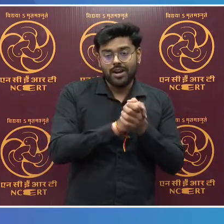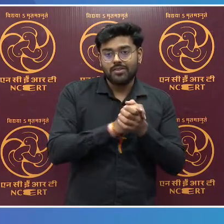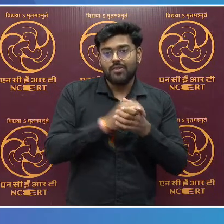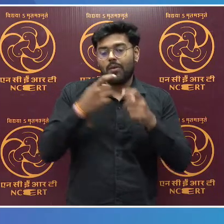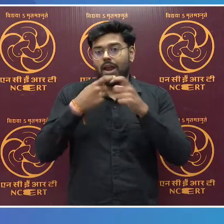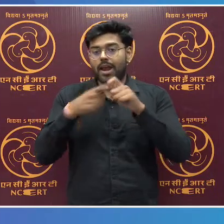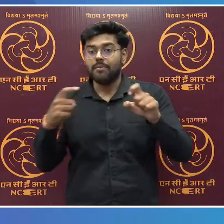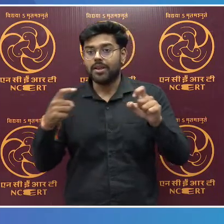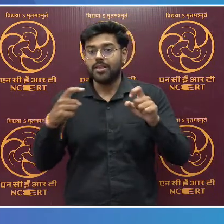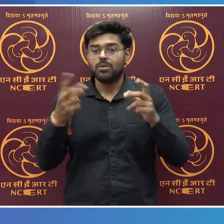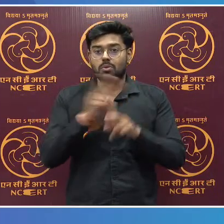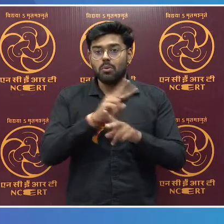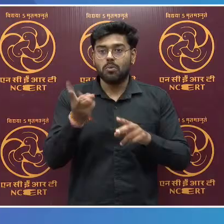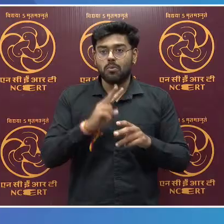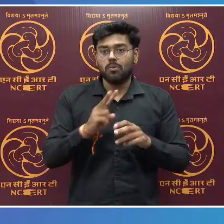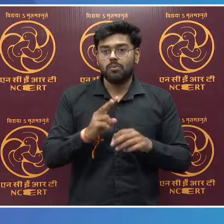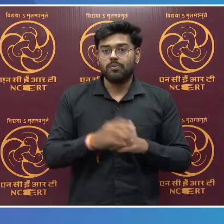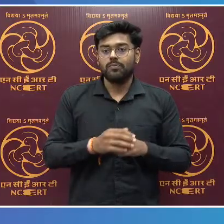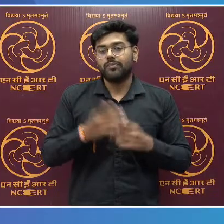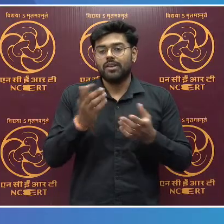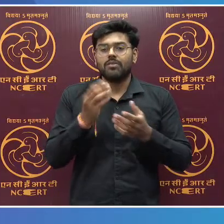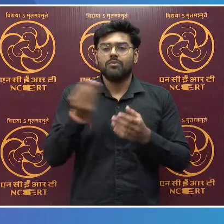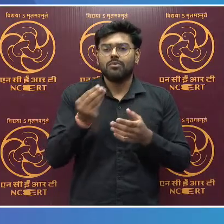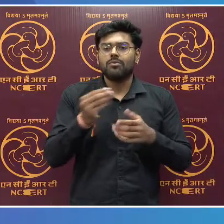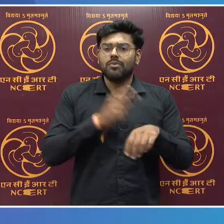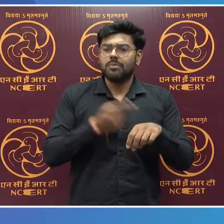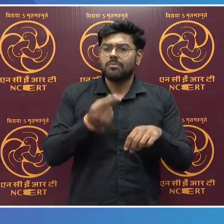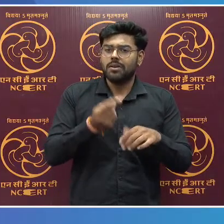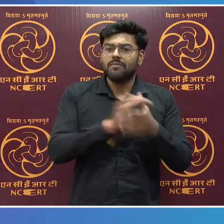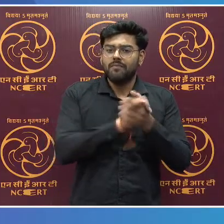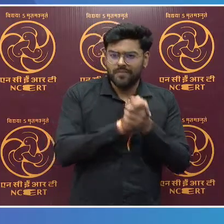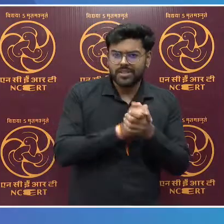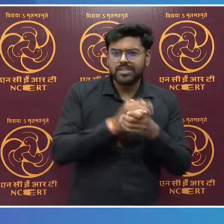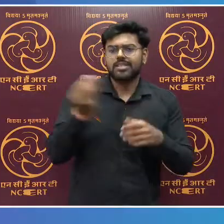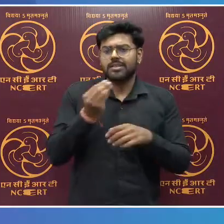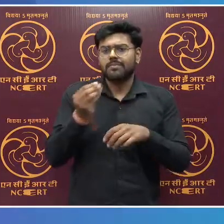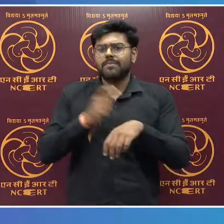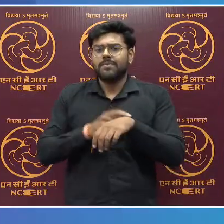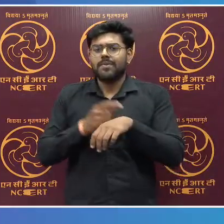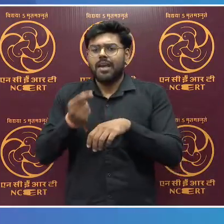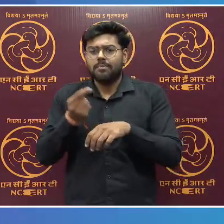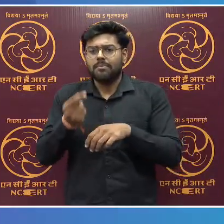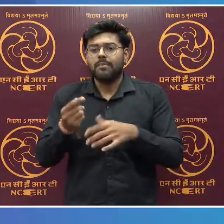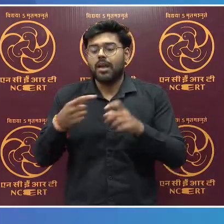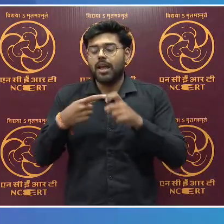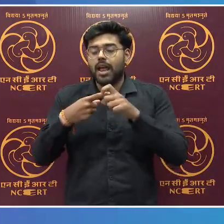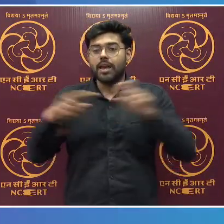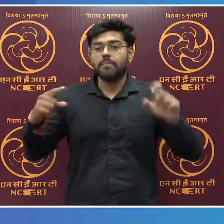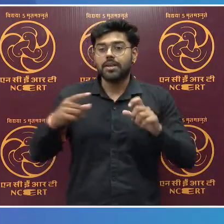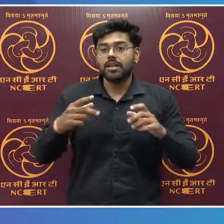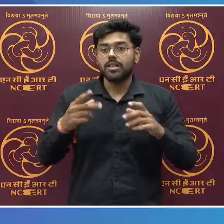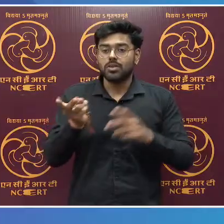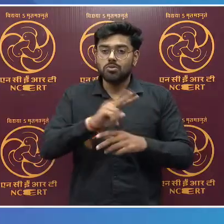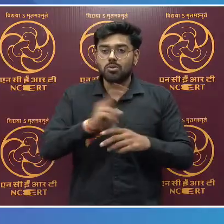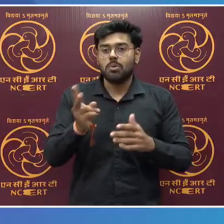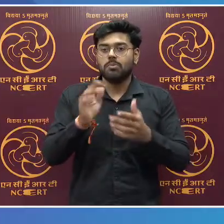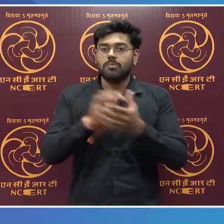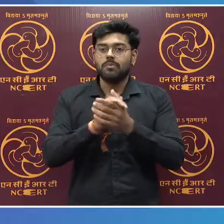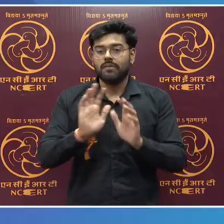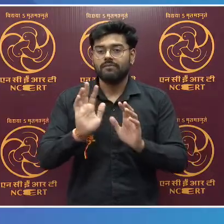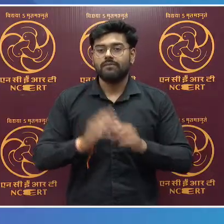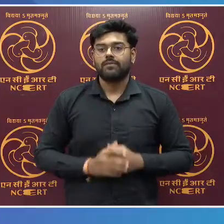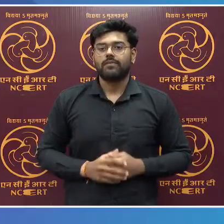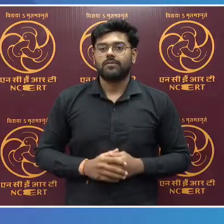we have seen, either they are our friends or they are foes. So, I call that microorganisms are what? They are our frenemies. So,